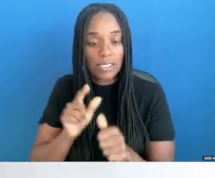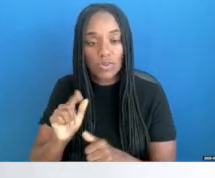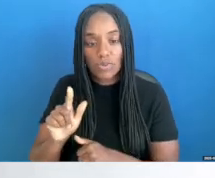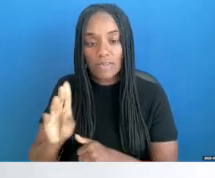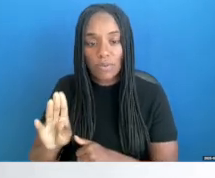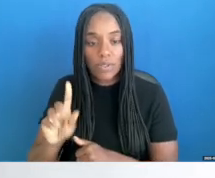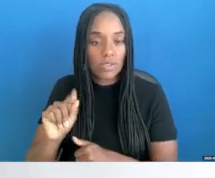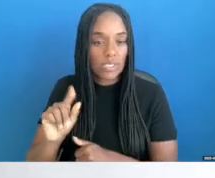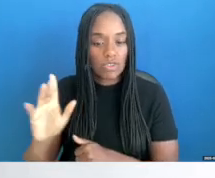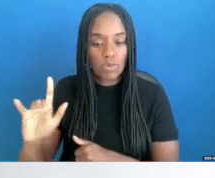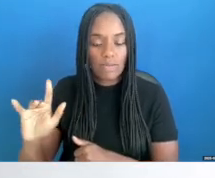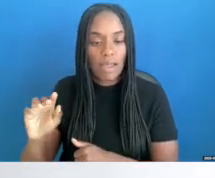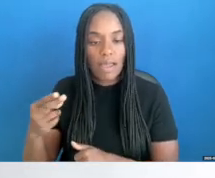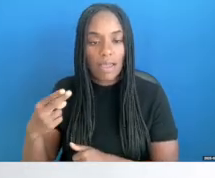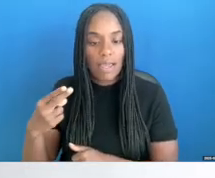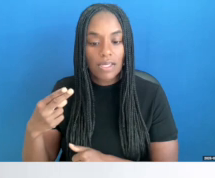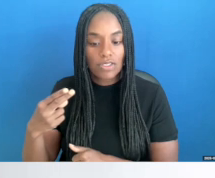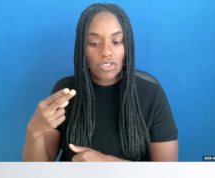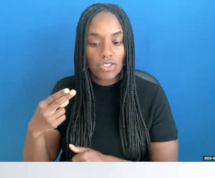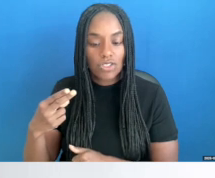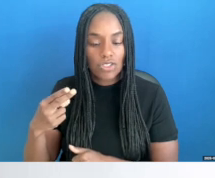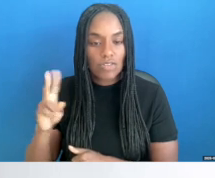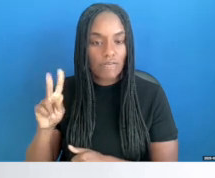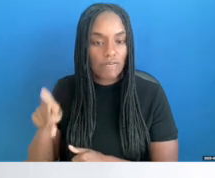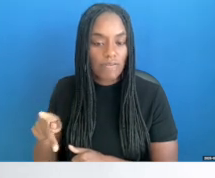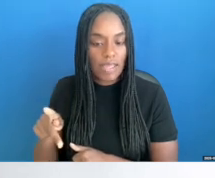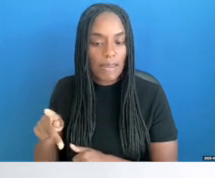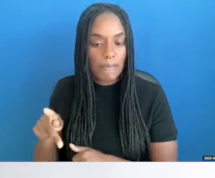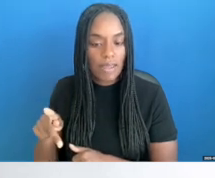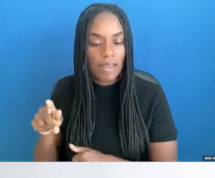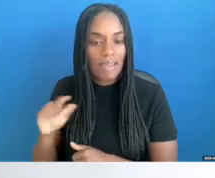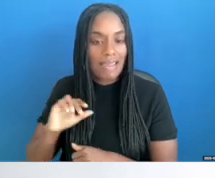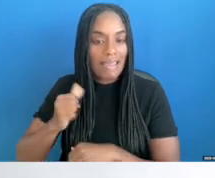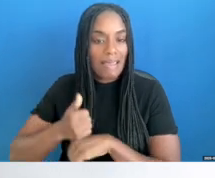24-25 HVIP implementation manual was just released today.